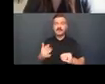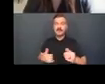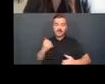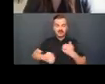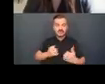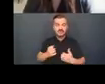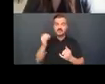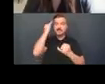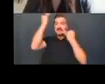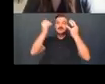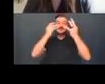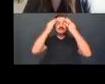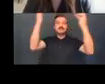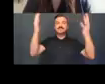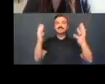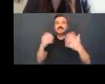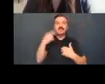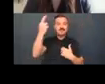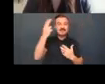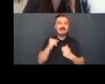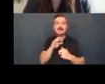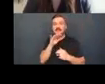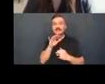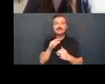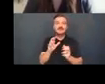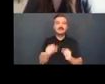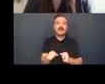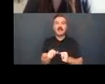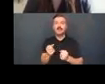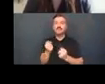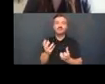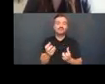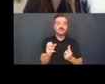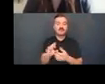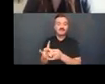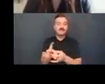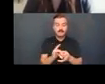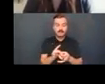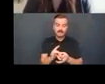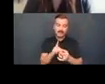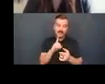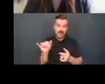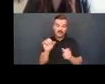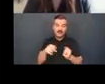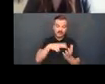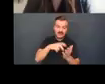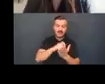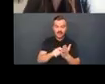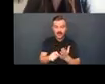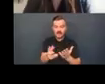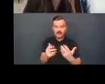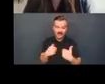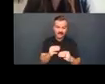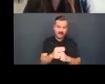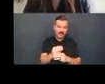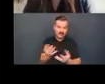imagination, reasons, speech, affiliation, and in most societies today, the ability to read, write, and perform basic